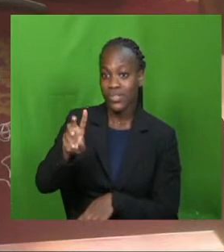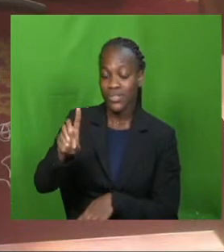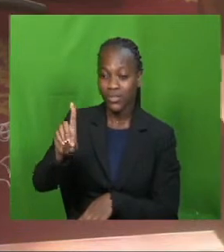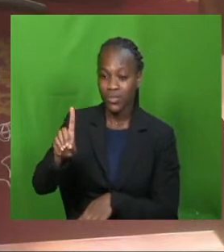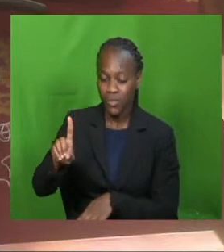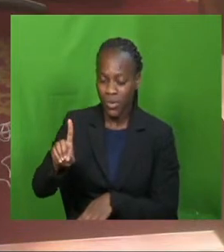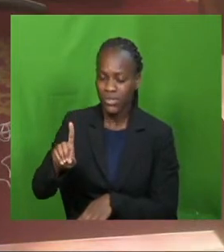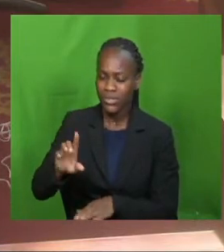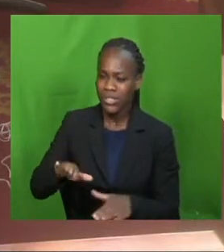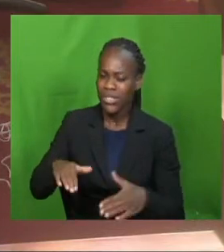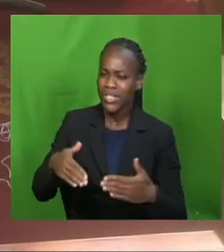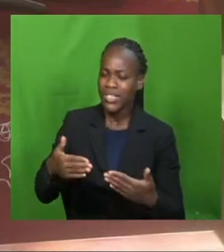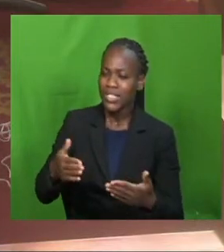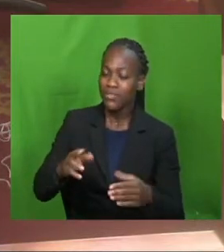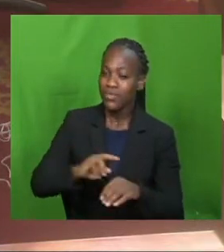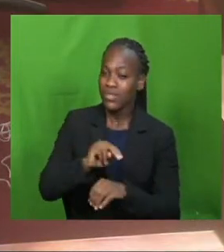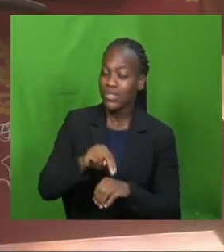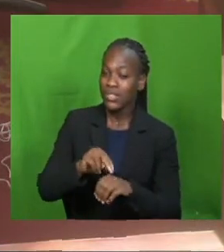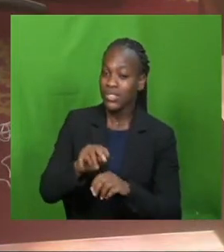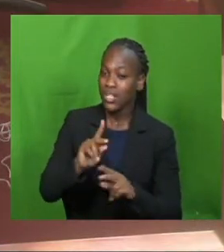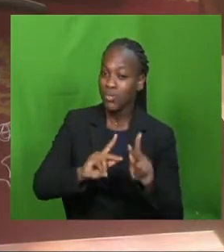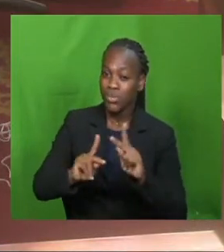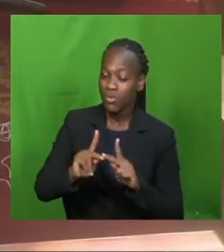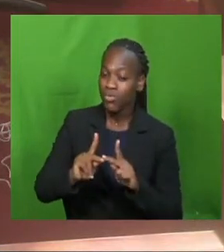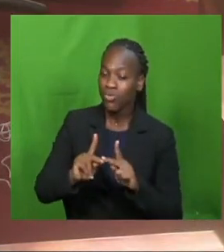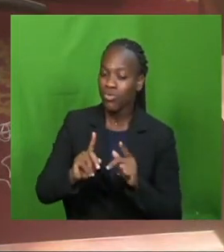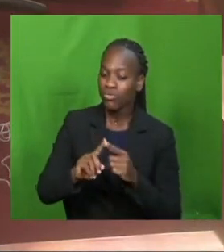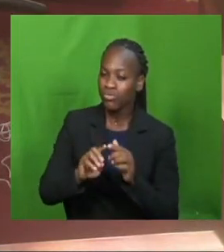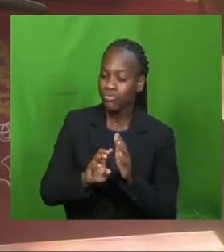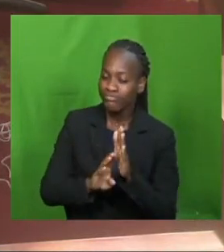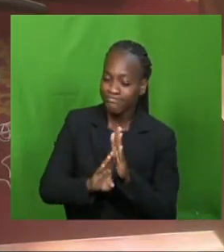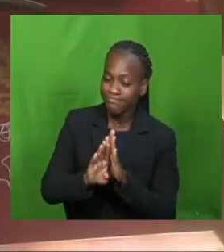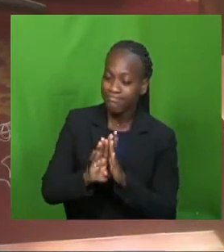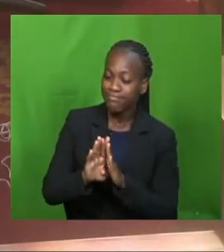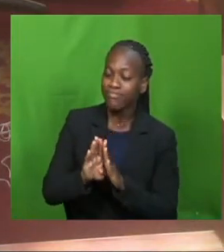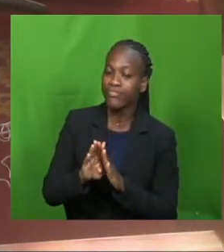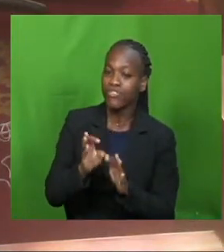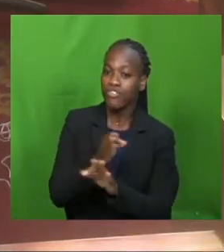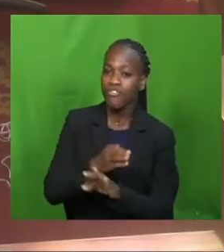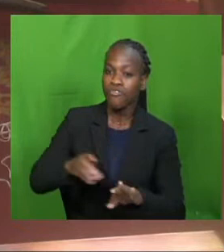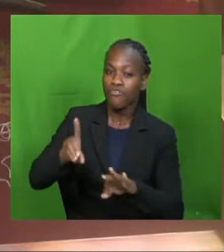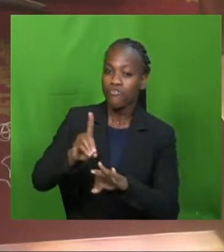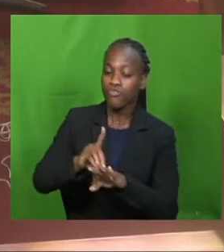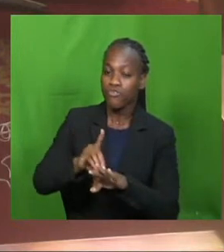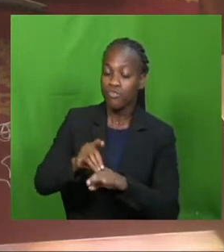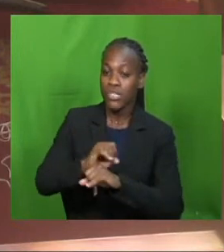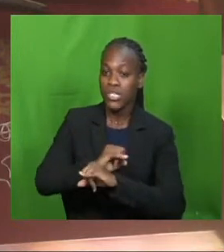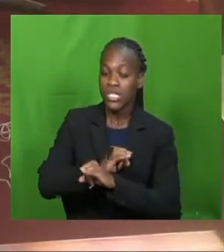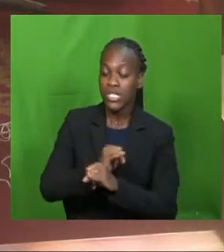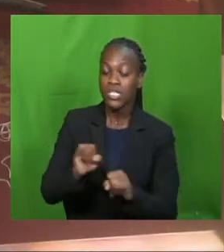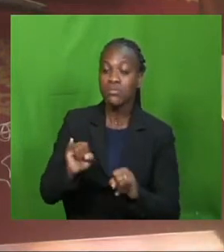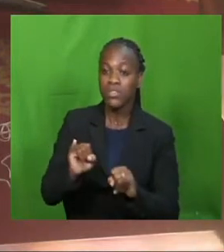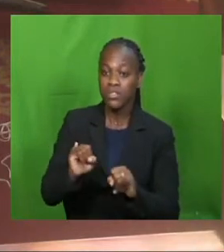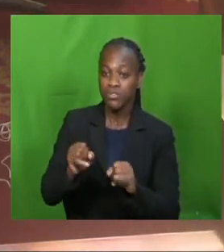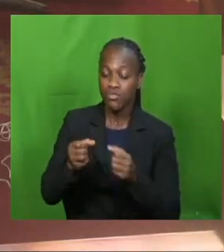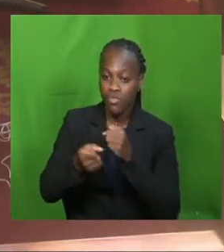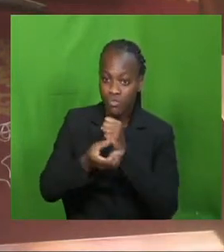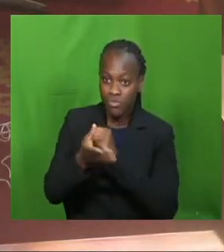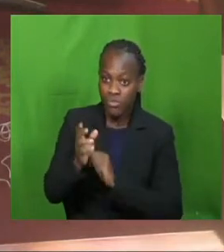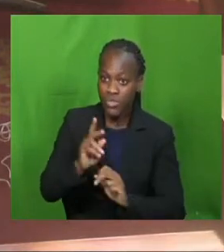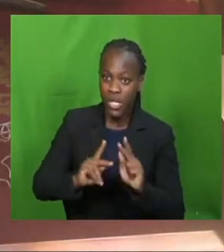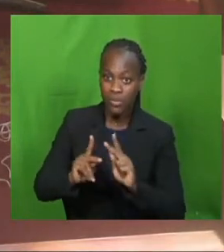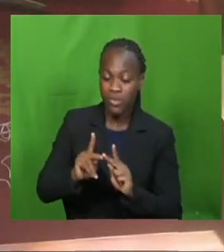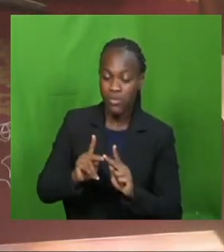among others, quote, promote and ensure the freedom and independence of the media for mass communication or